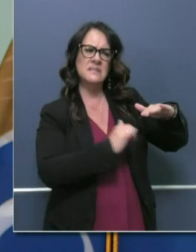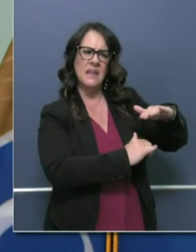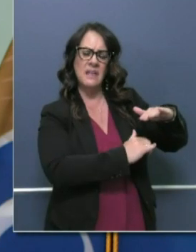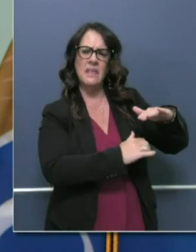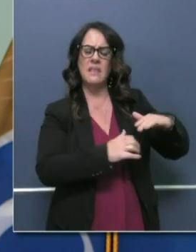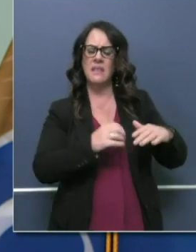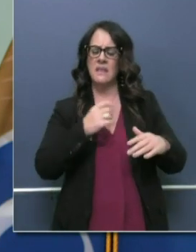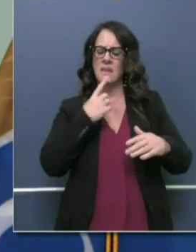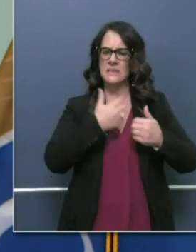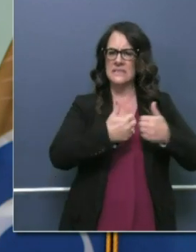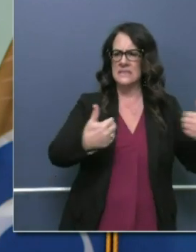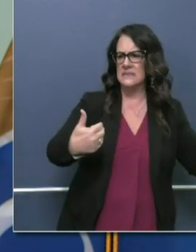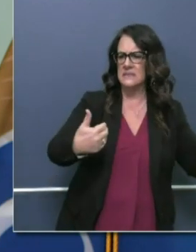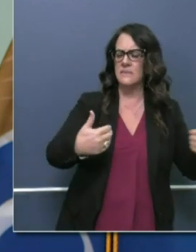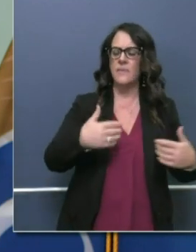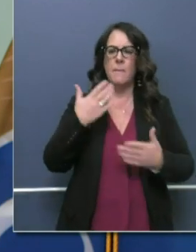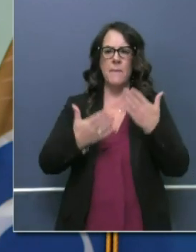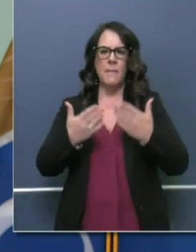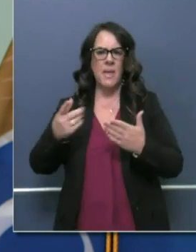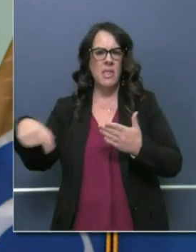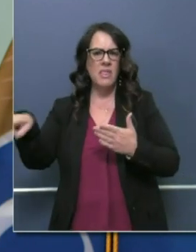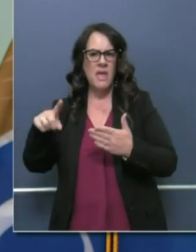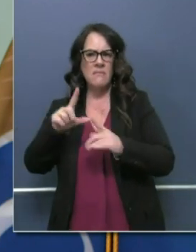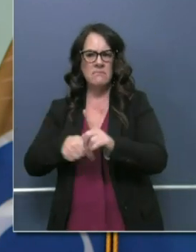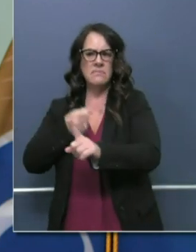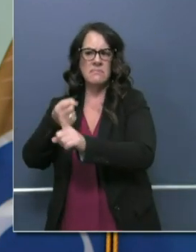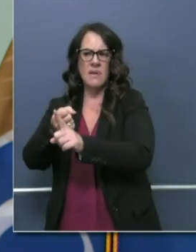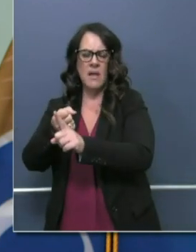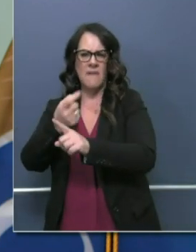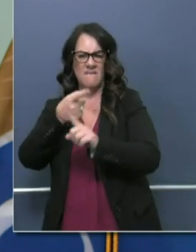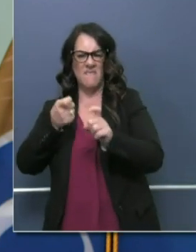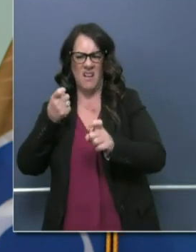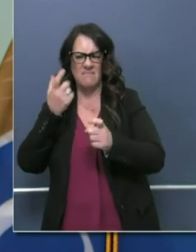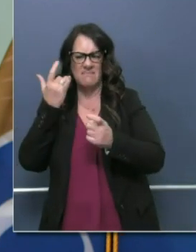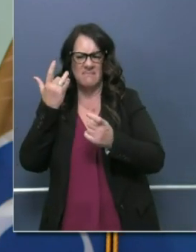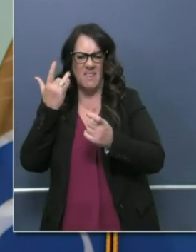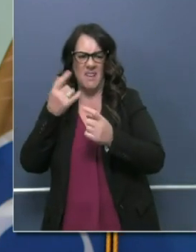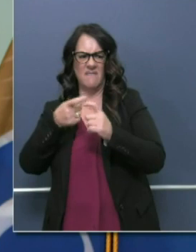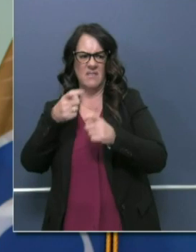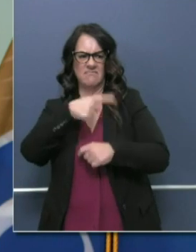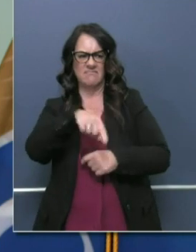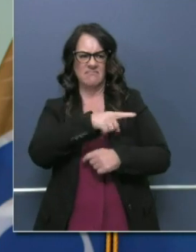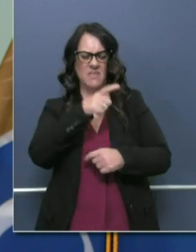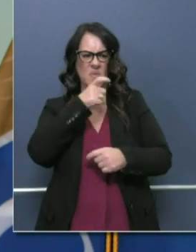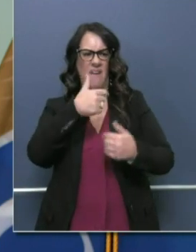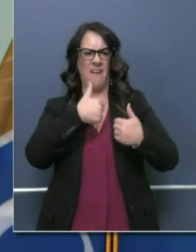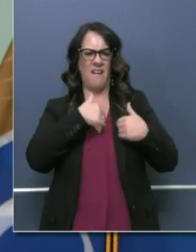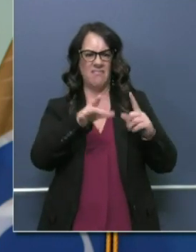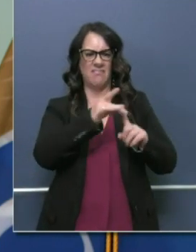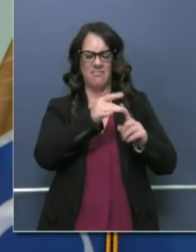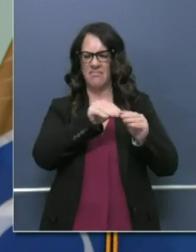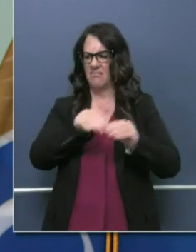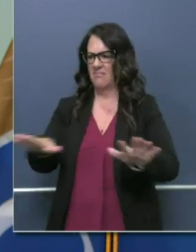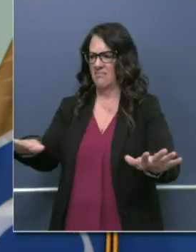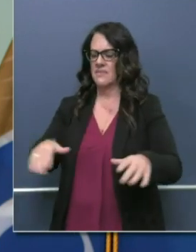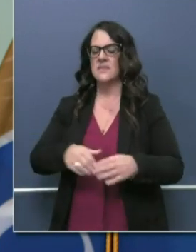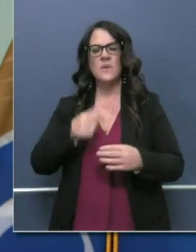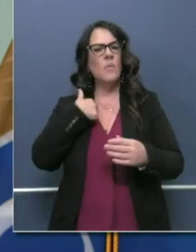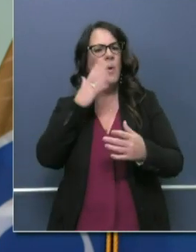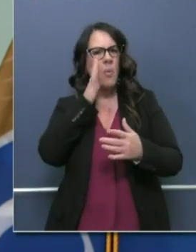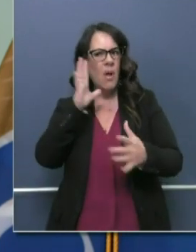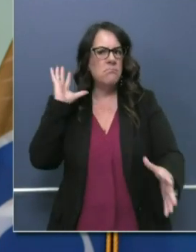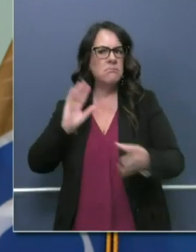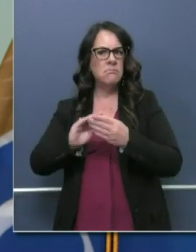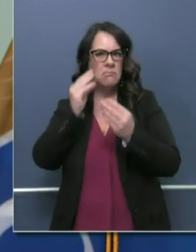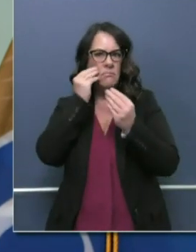somehow impacted or associated with those that might be. We want to update you on the tracing technology